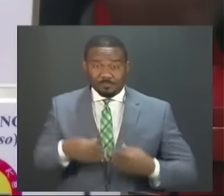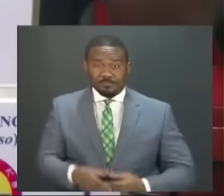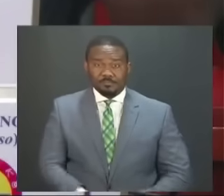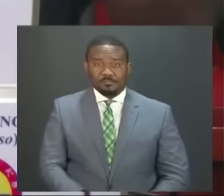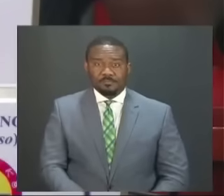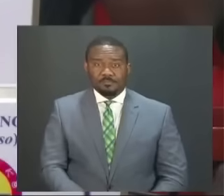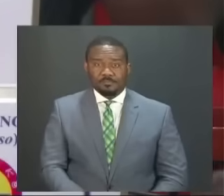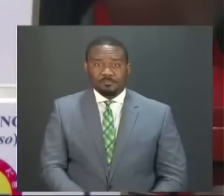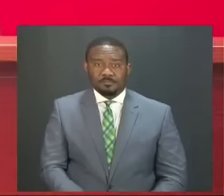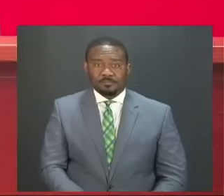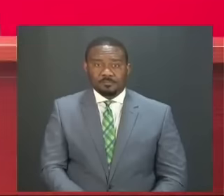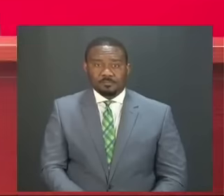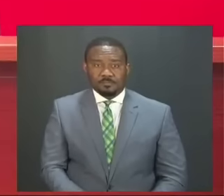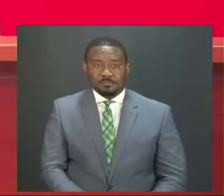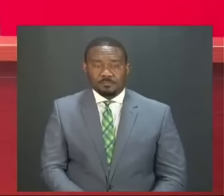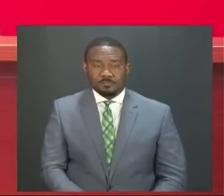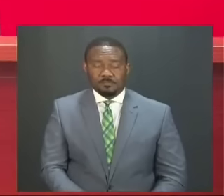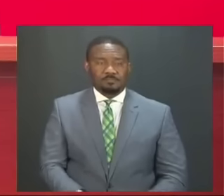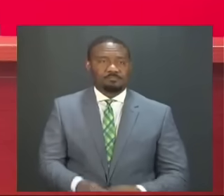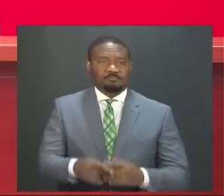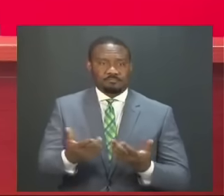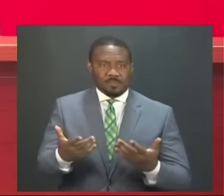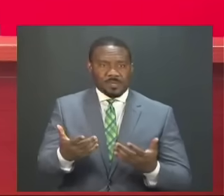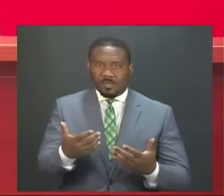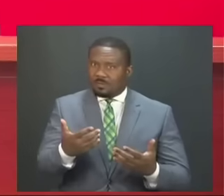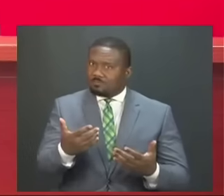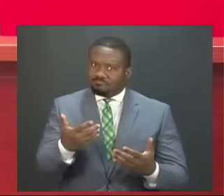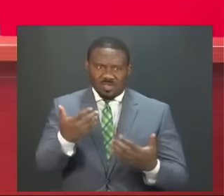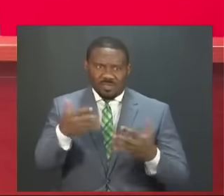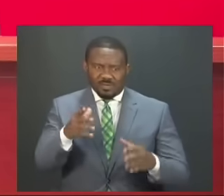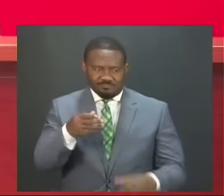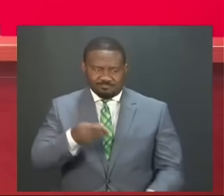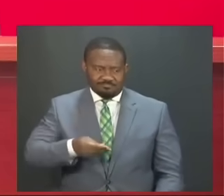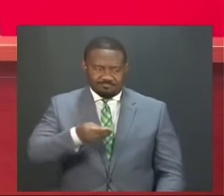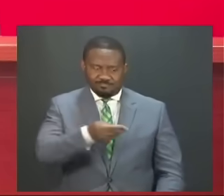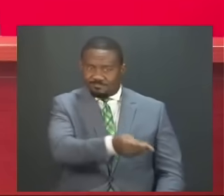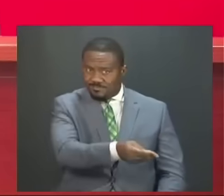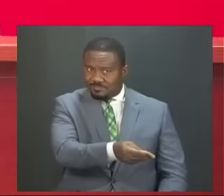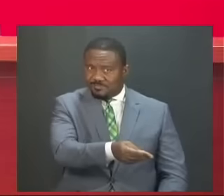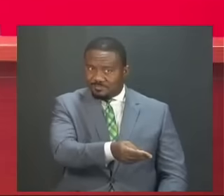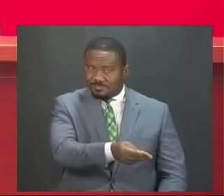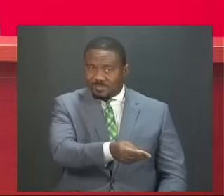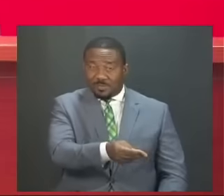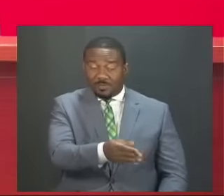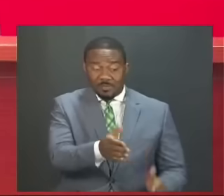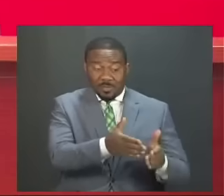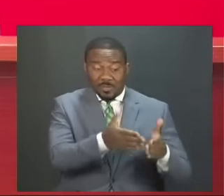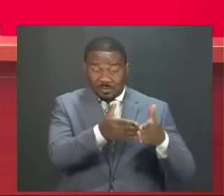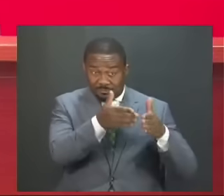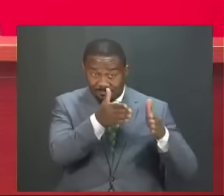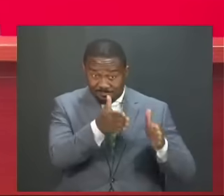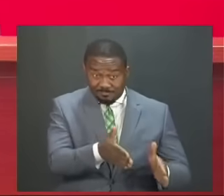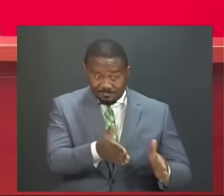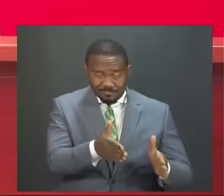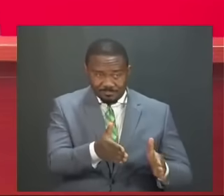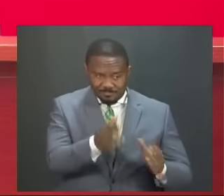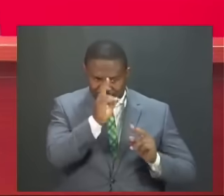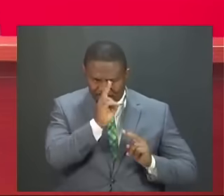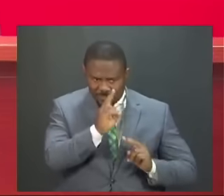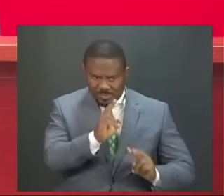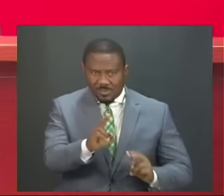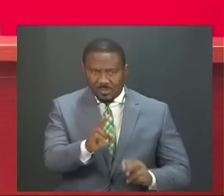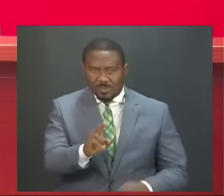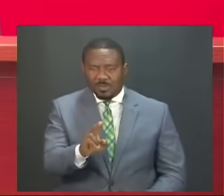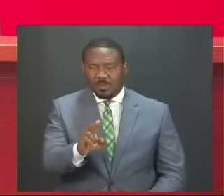and same has been returned to the sponsor, the minority leader, Honorable